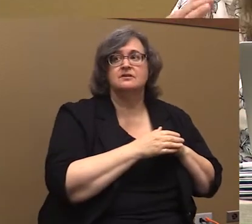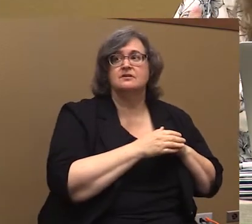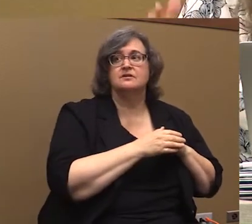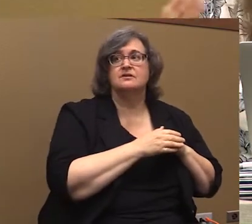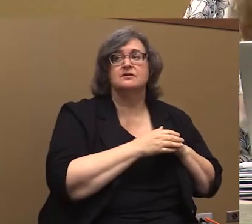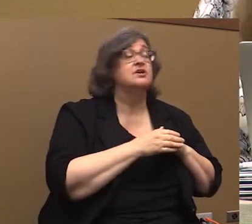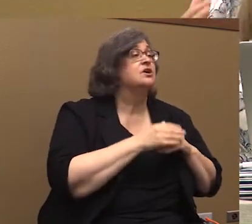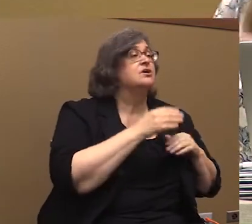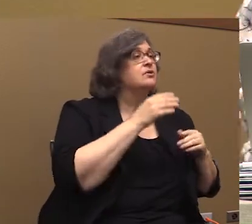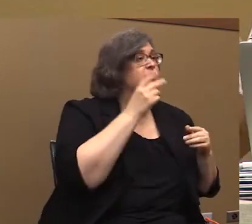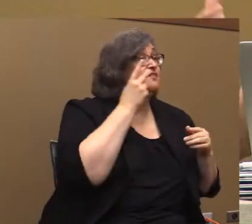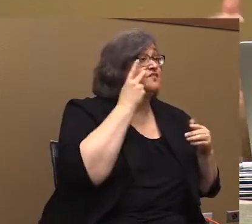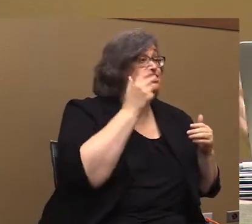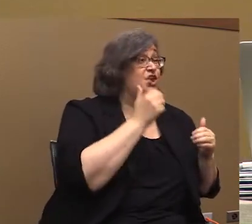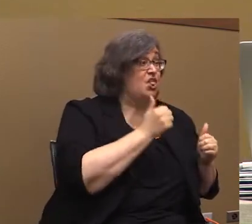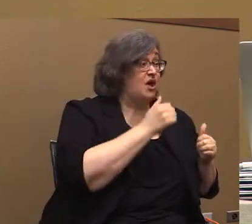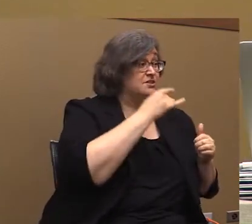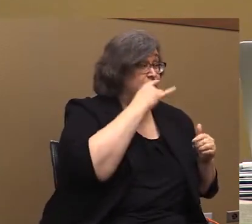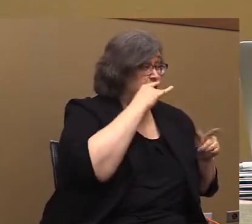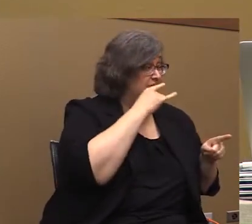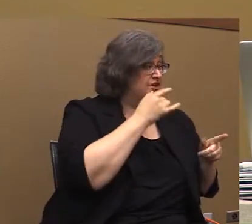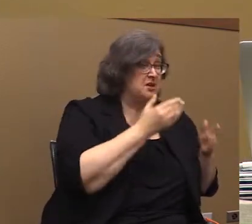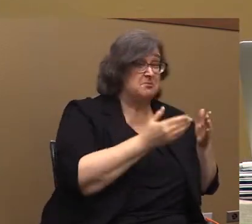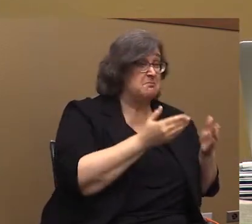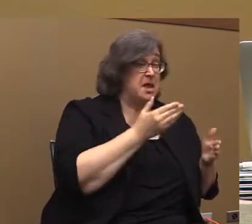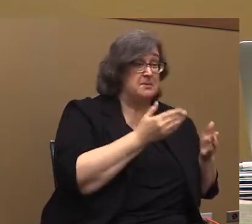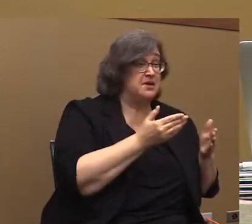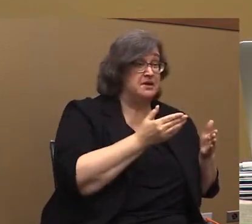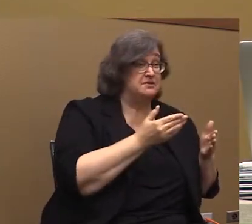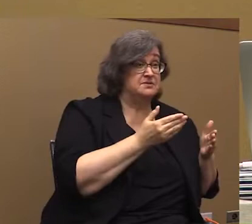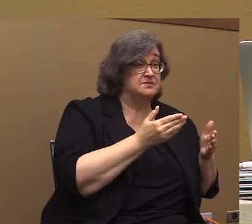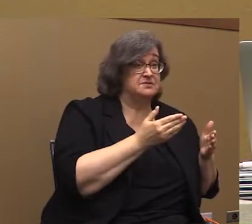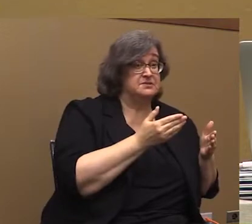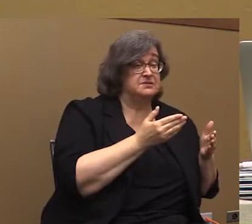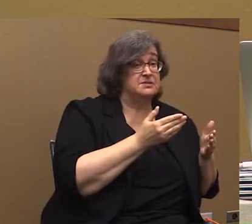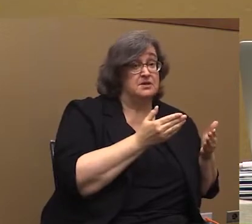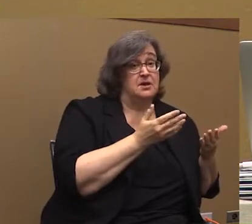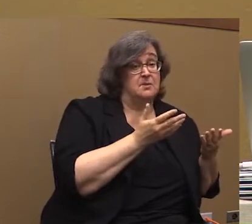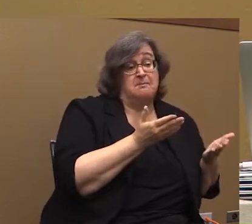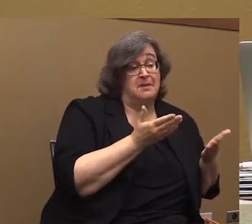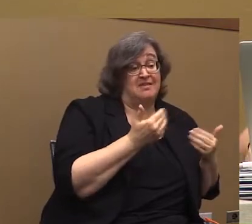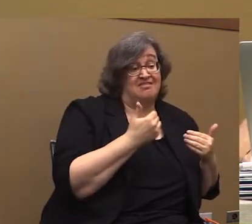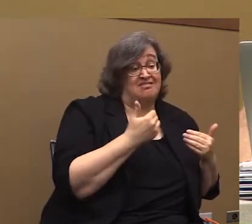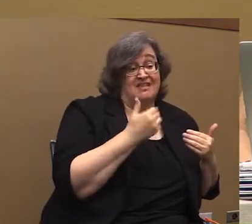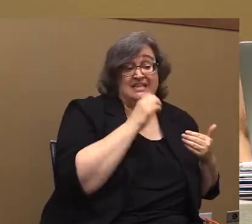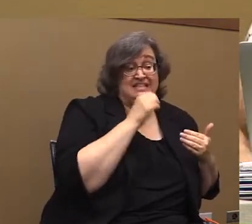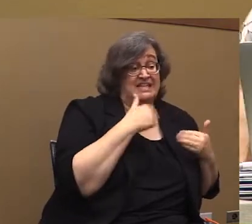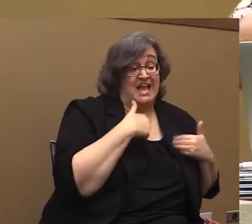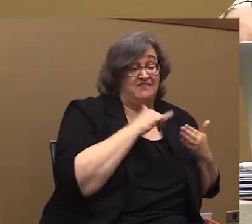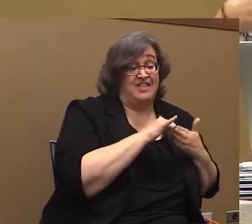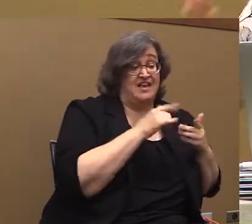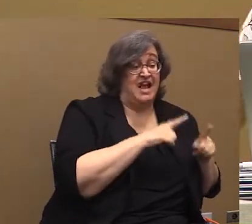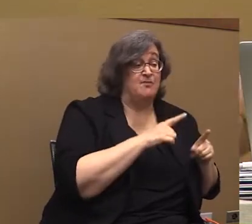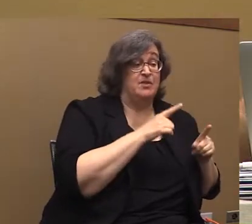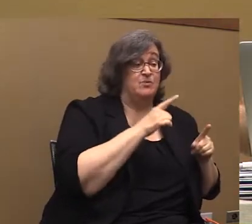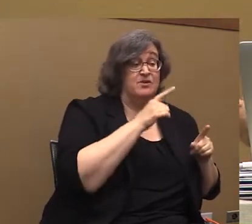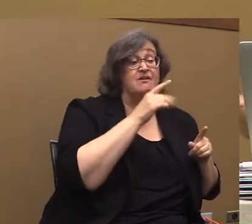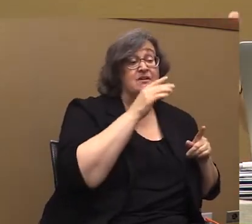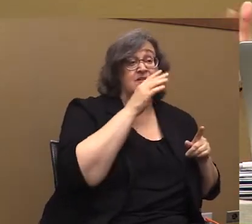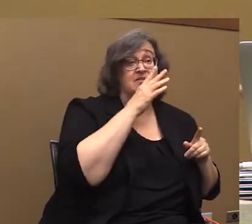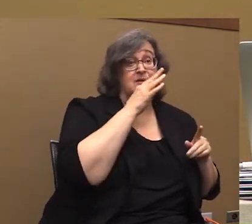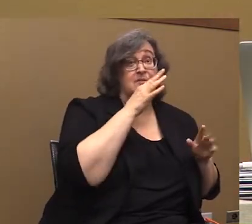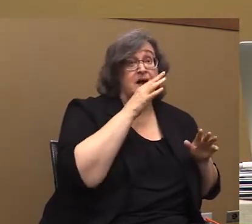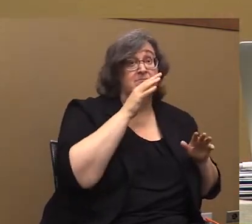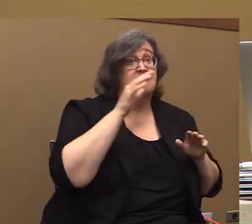bed and having mom come in may be something that a child with vision loss has had happen to